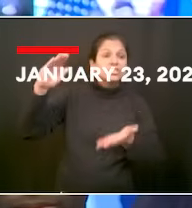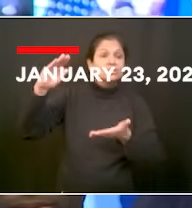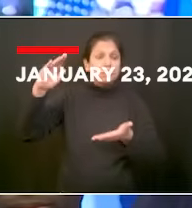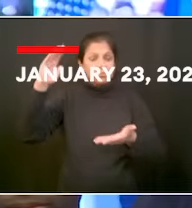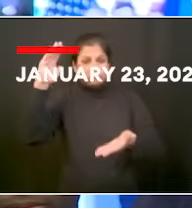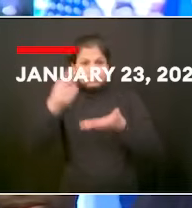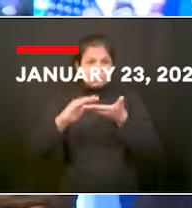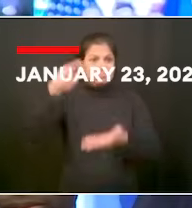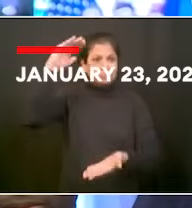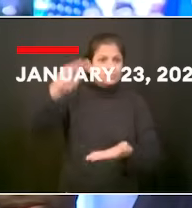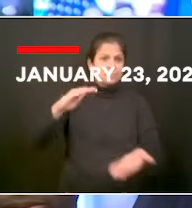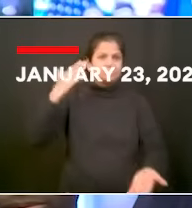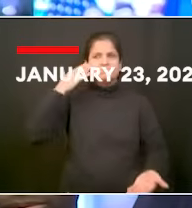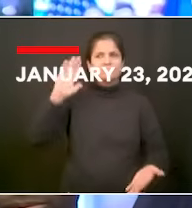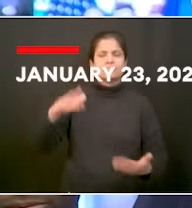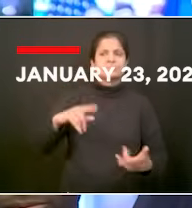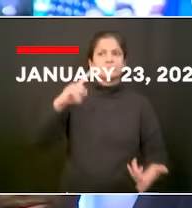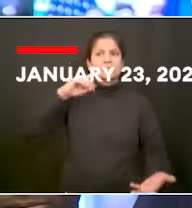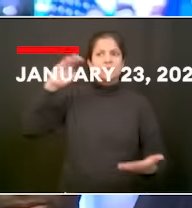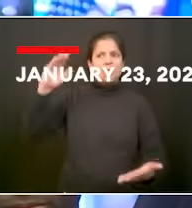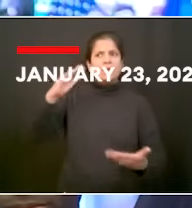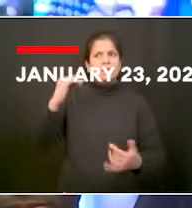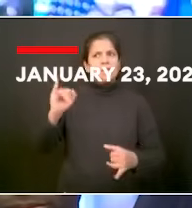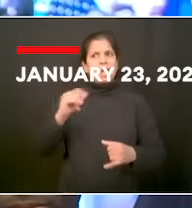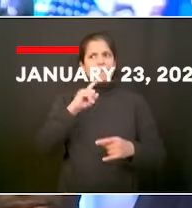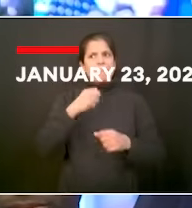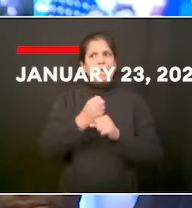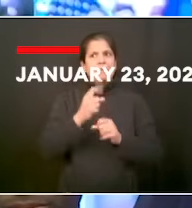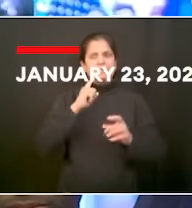Monday's conditions, that's the kind of guidance that's going to be given. And